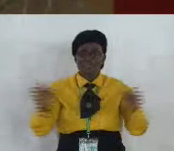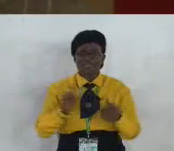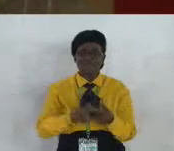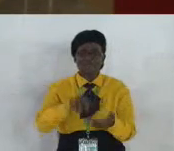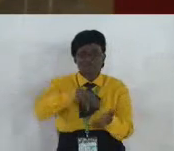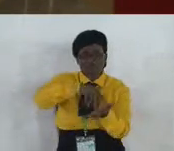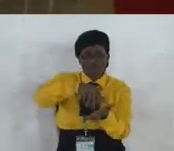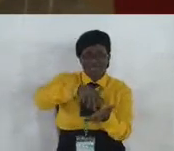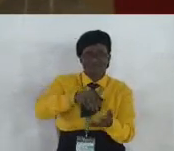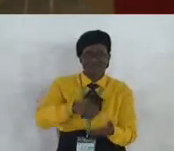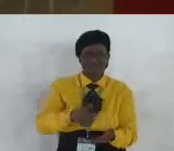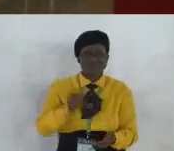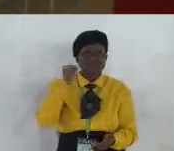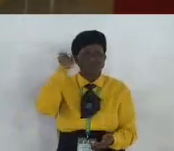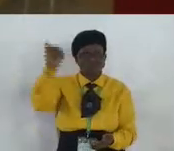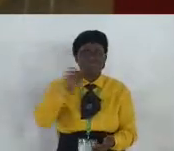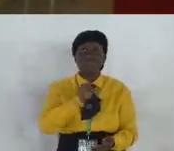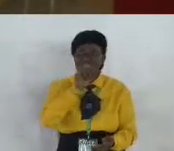which is a pity.